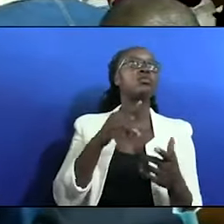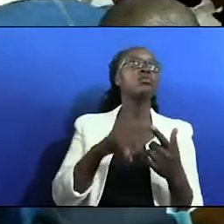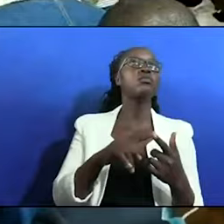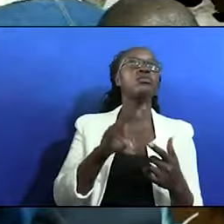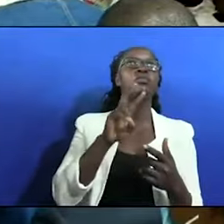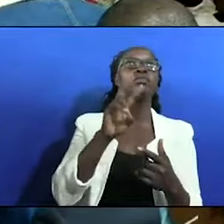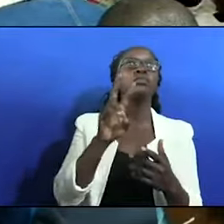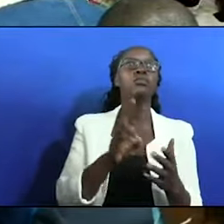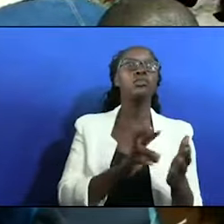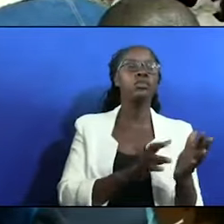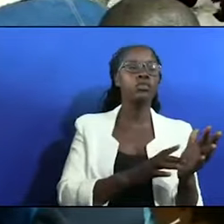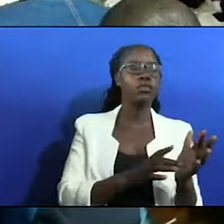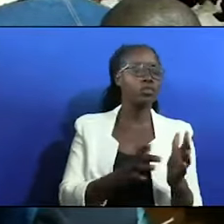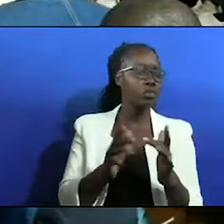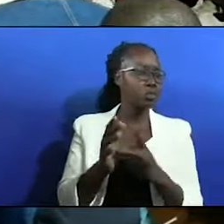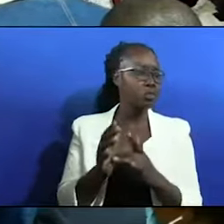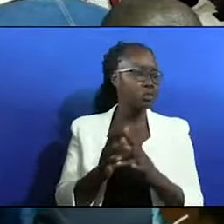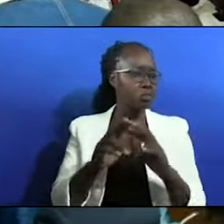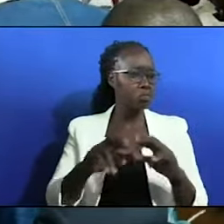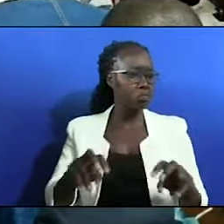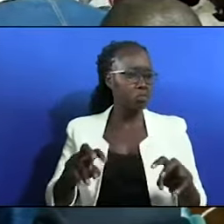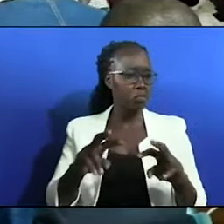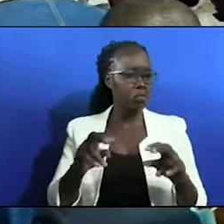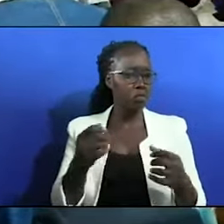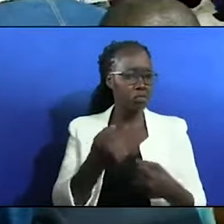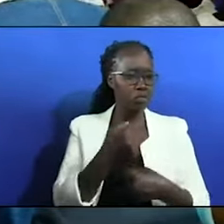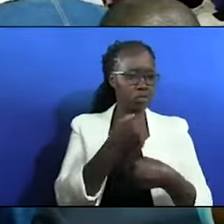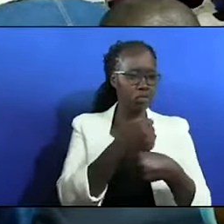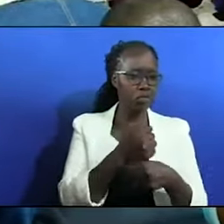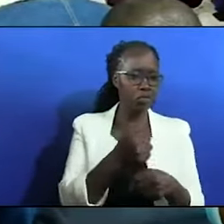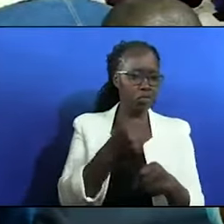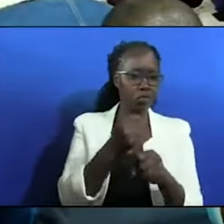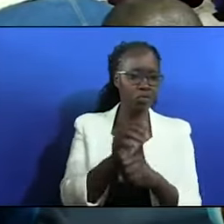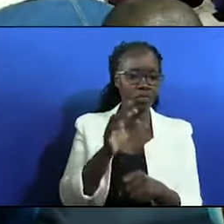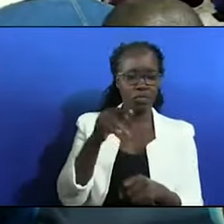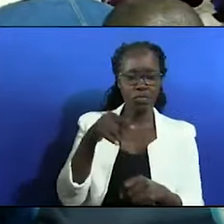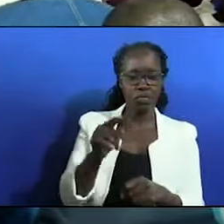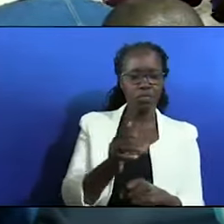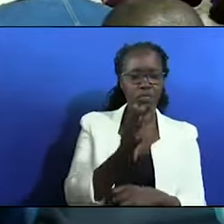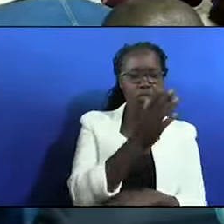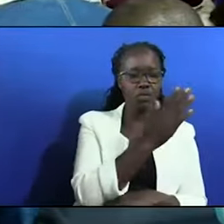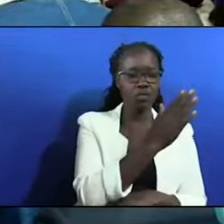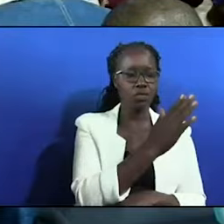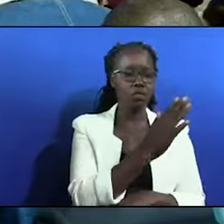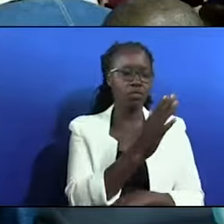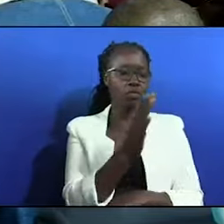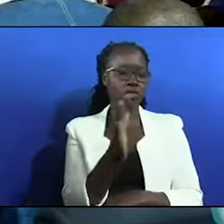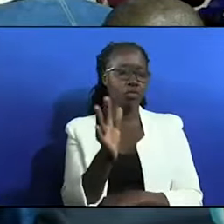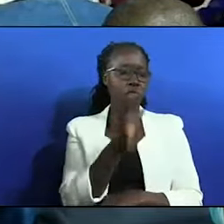ya kumtafuta Yesu. This is the opportunity. This is the time.